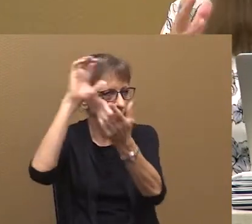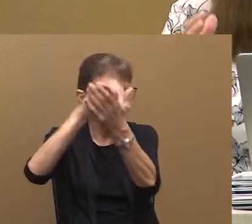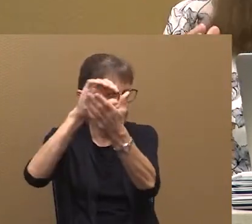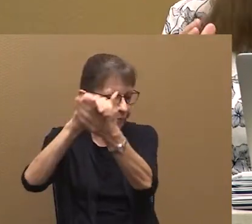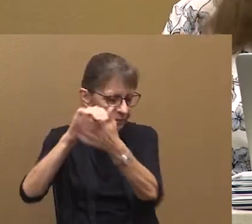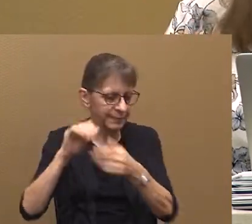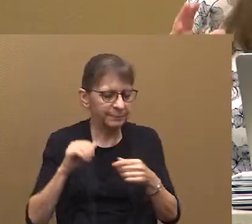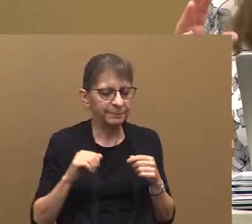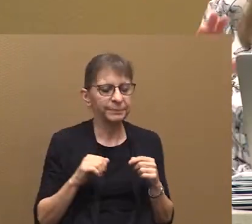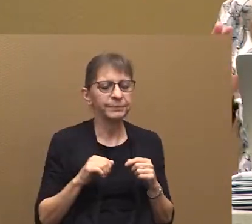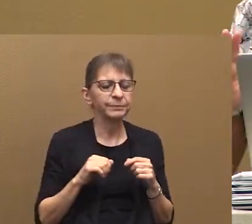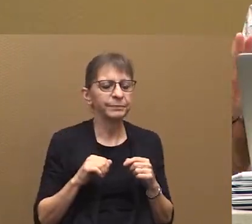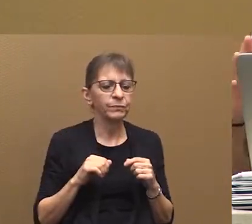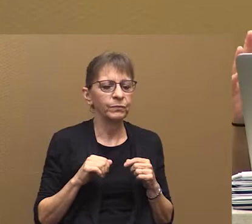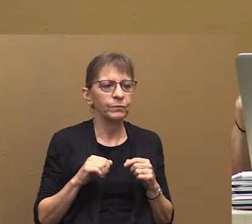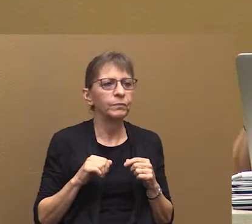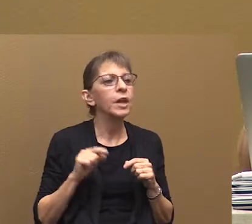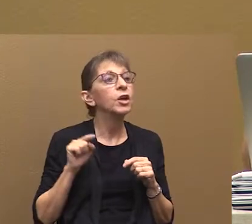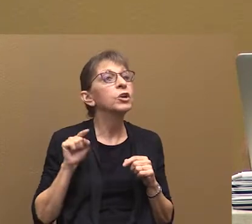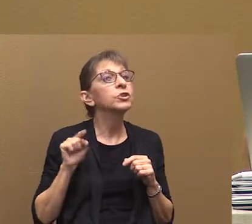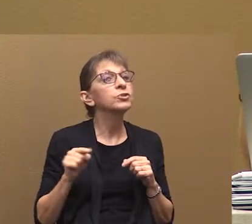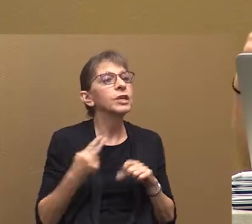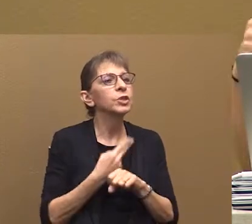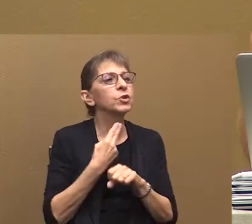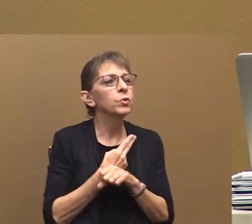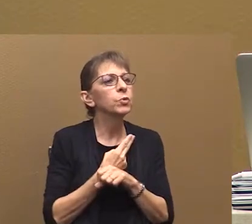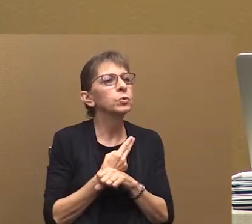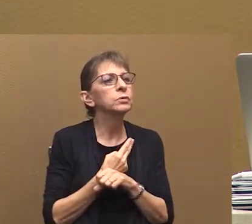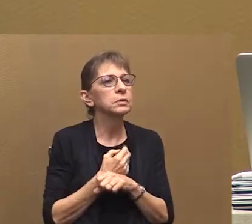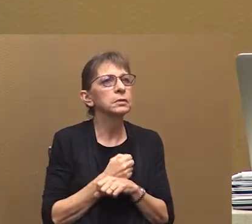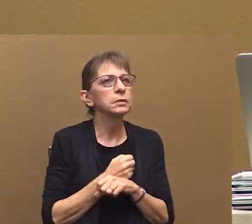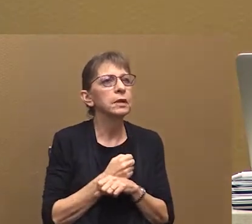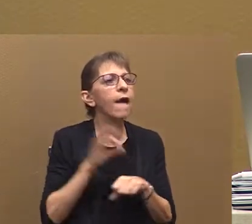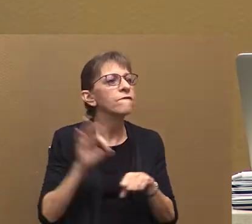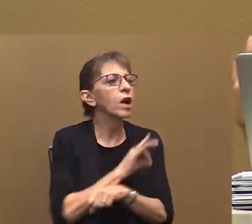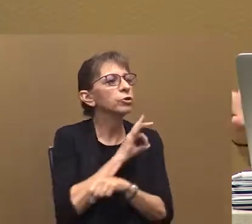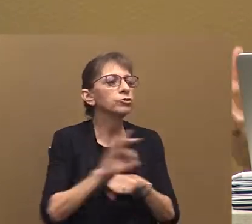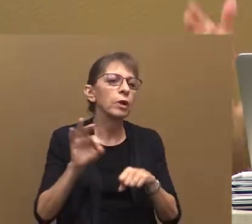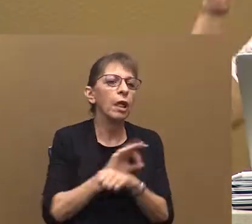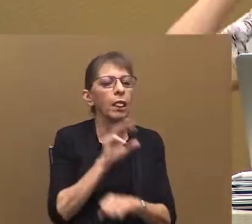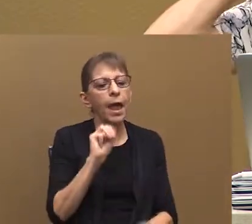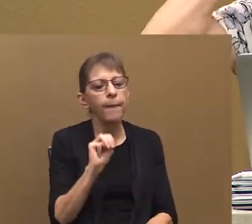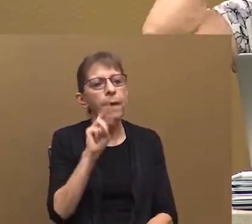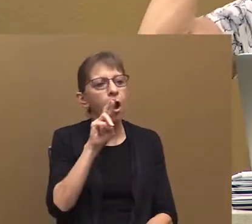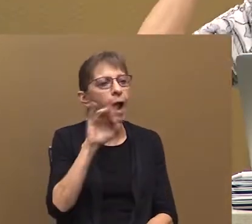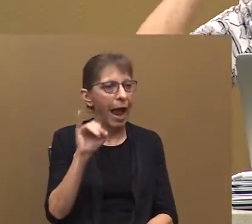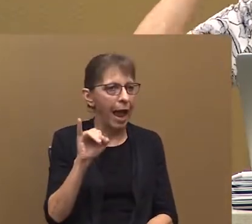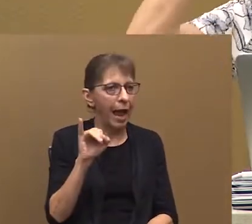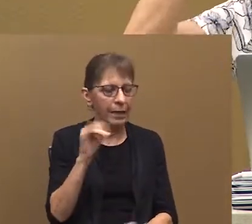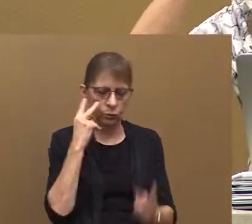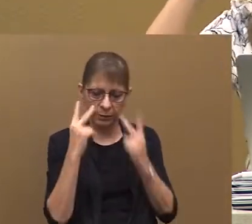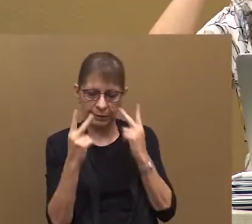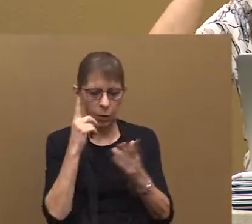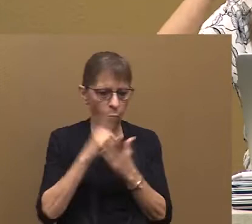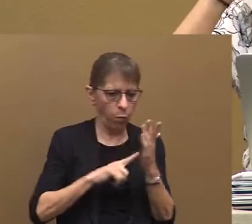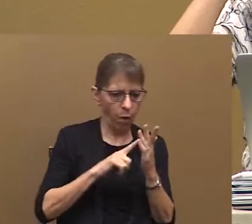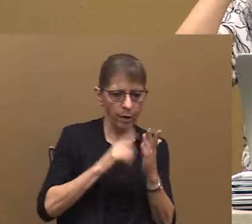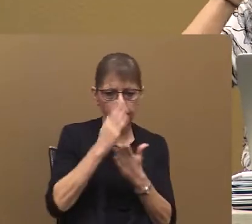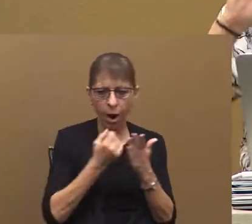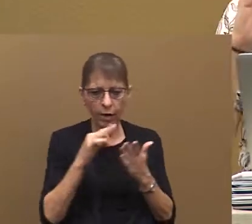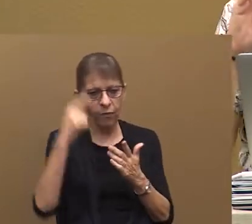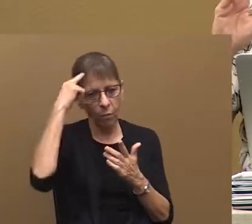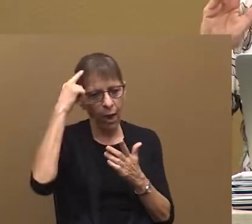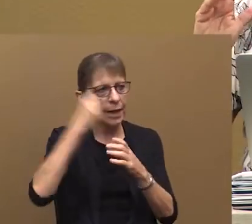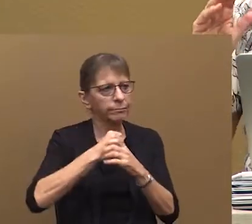thoughts and beliefs. And she used a functional MRI to see what part of the brain